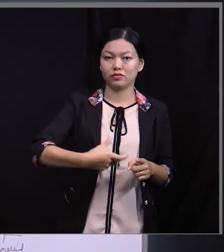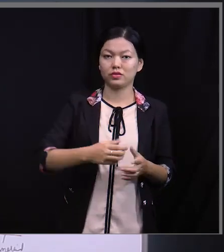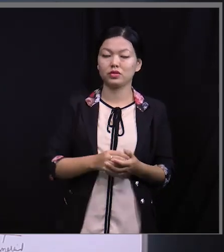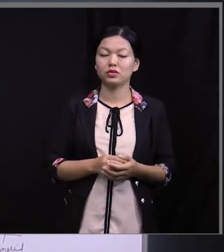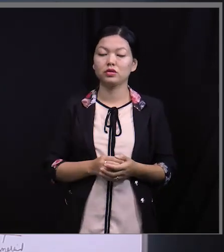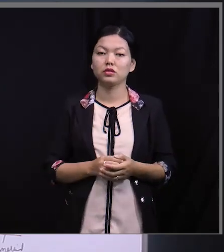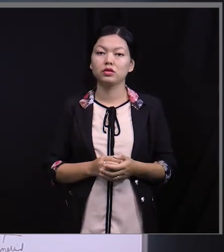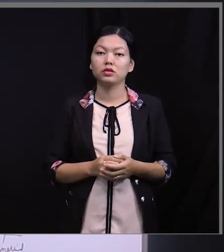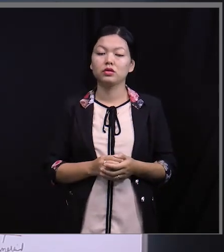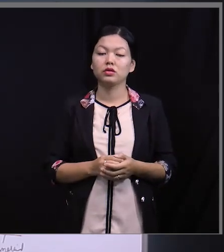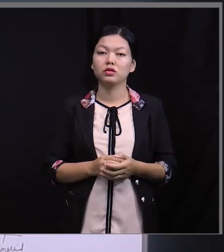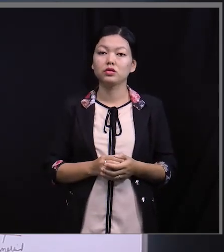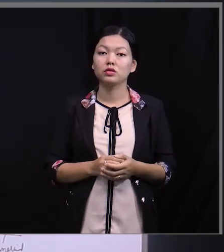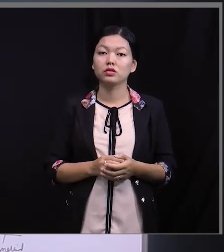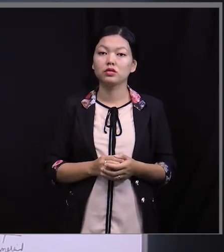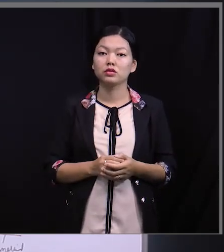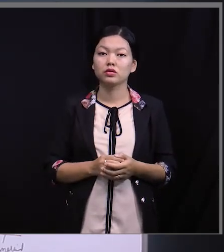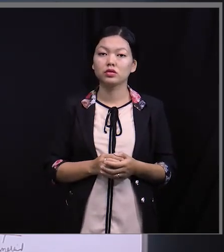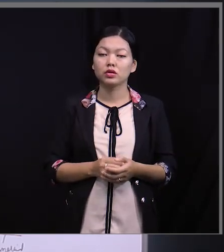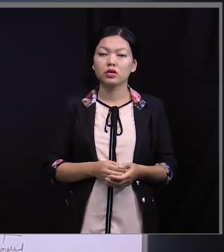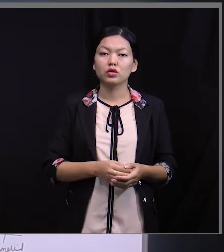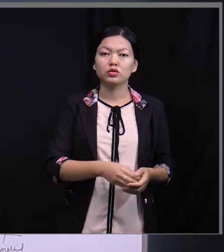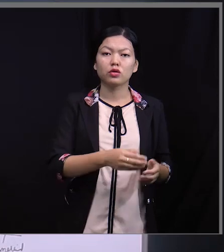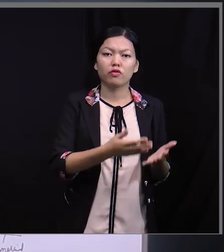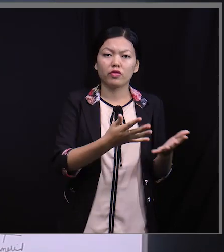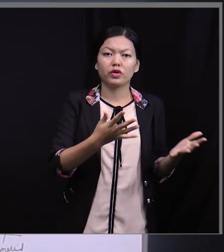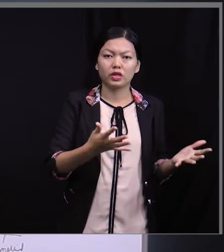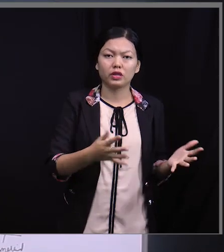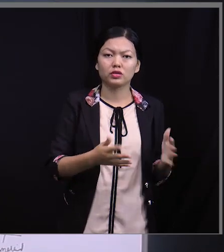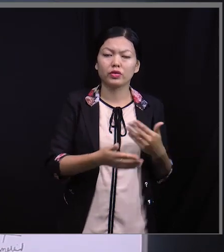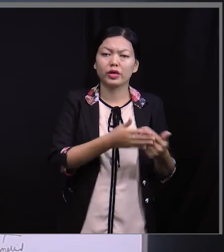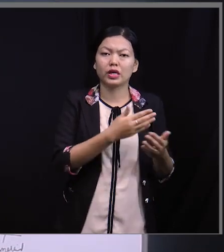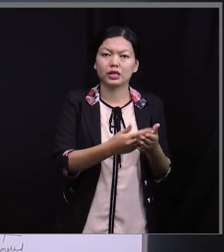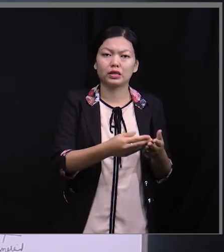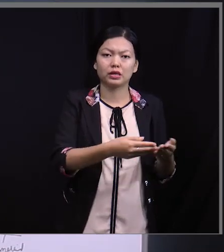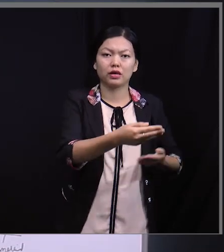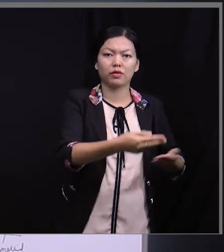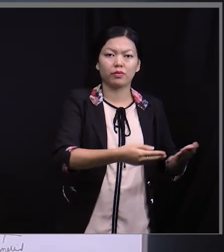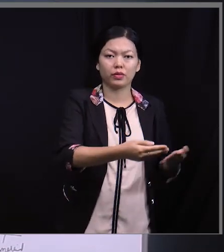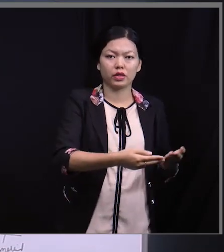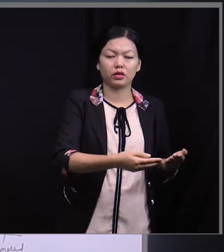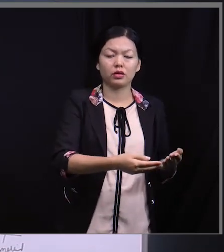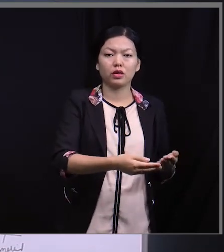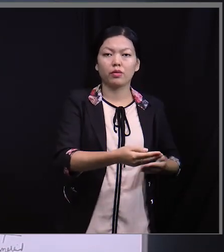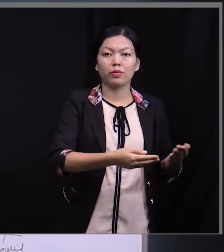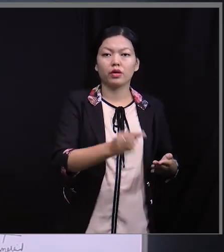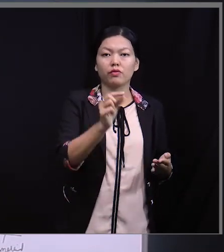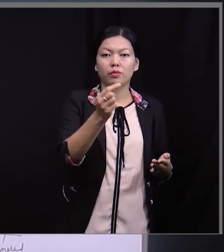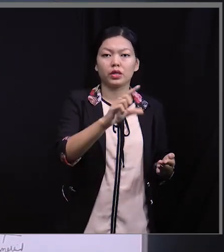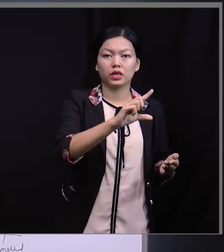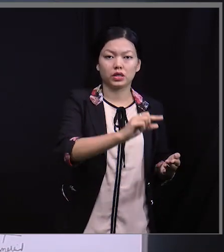price a certain price for a particular product and sells it at uncertain price.